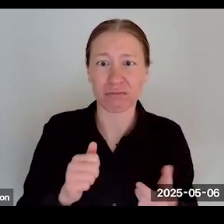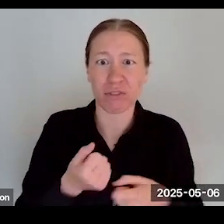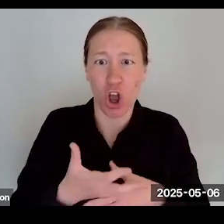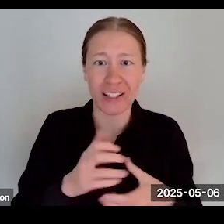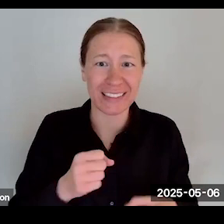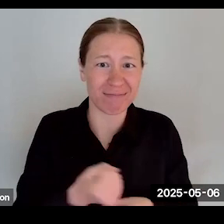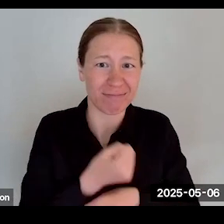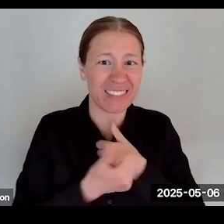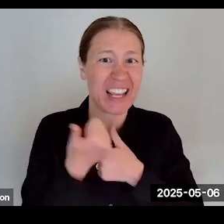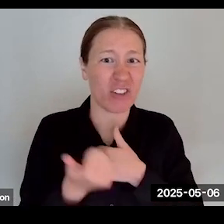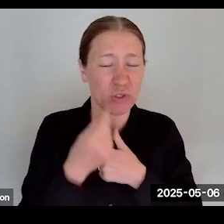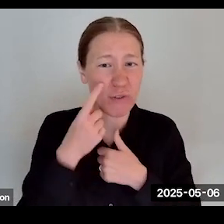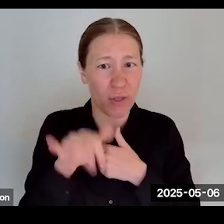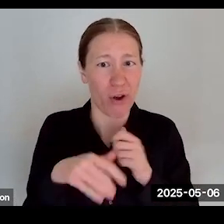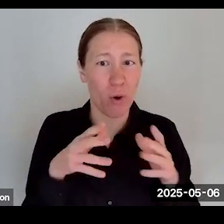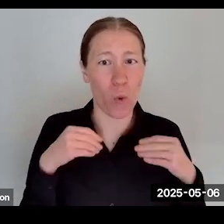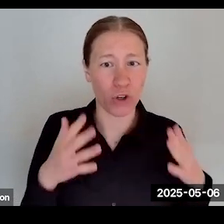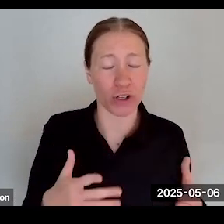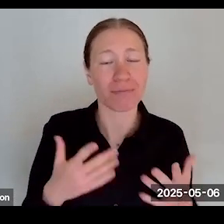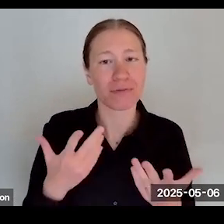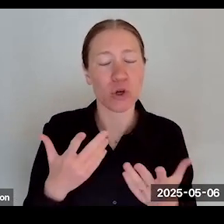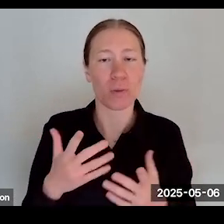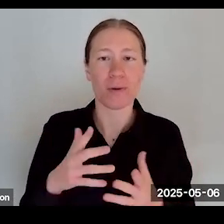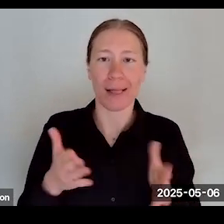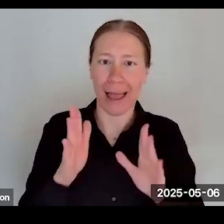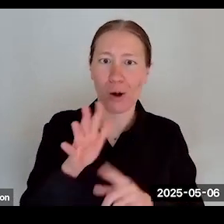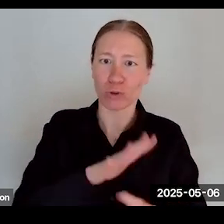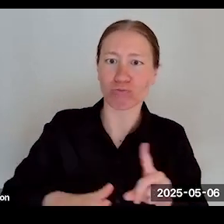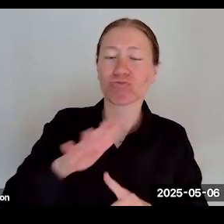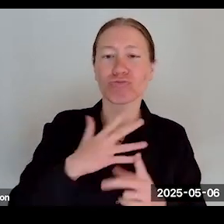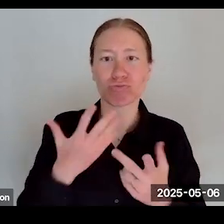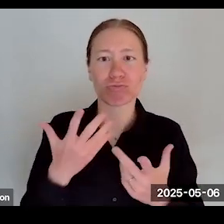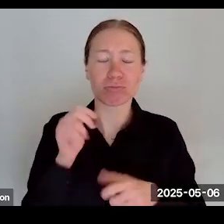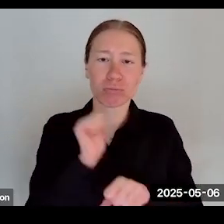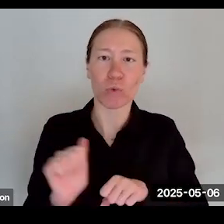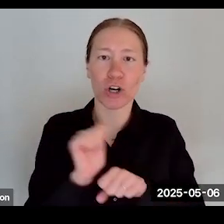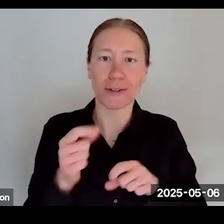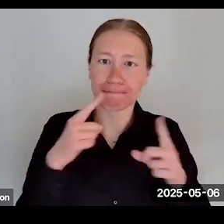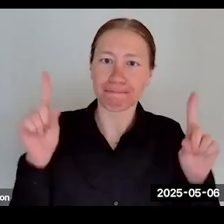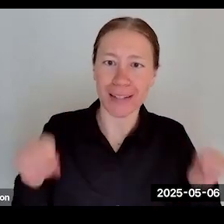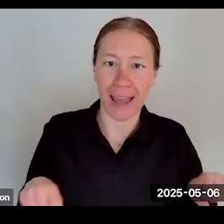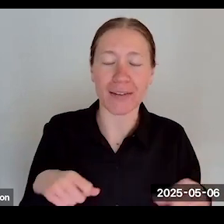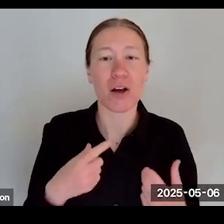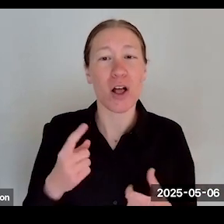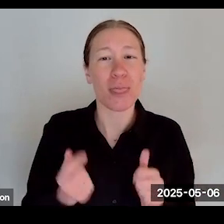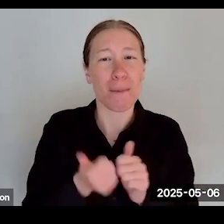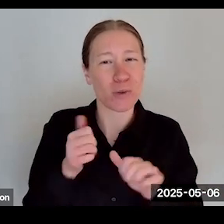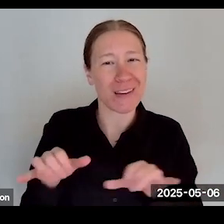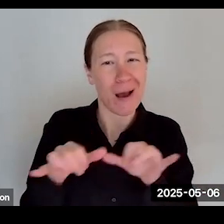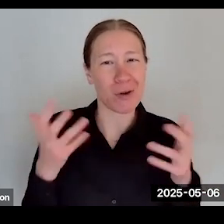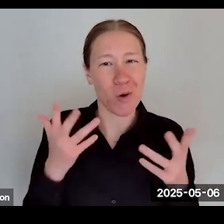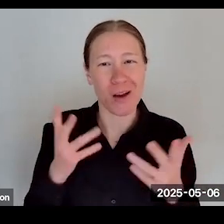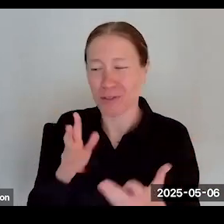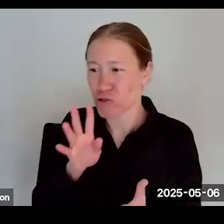need to go about their work. The most frequent issue we hear about is people talking to and interfering with the animal during